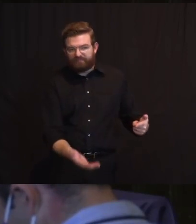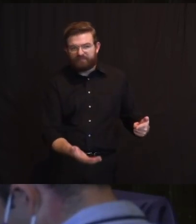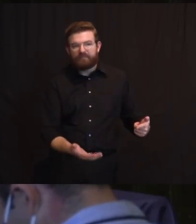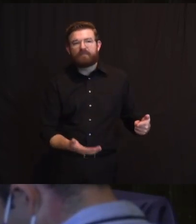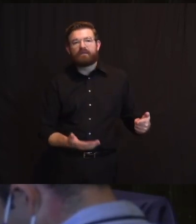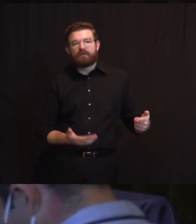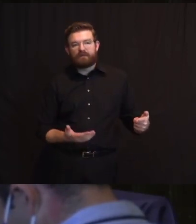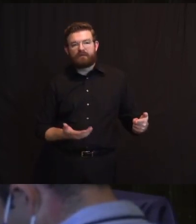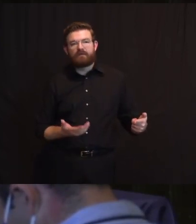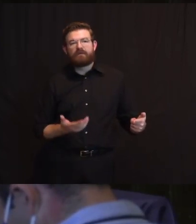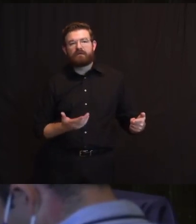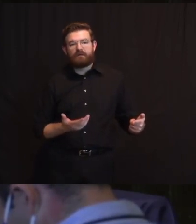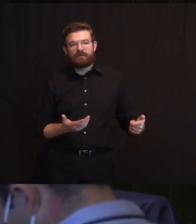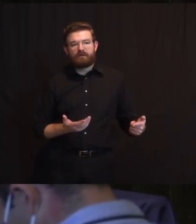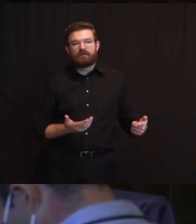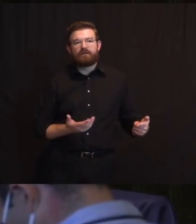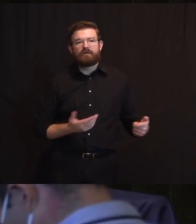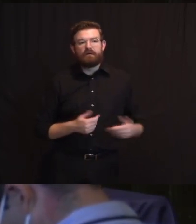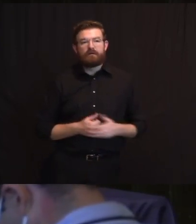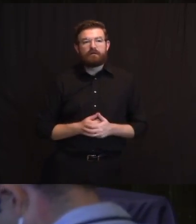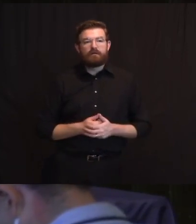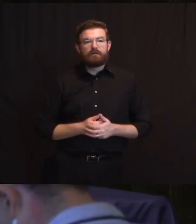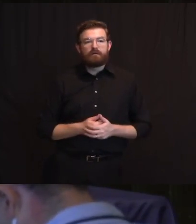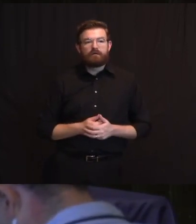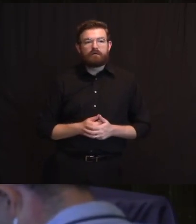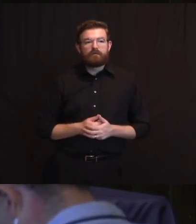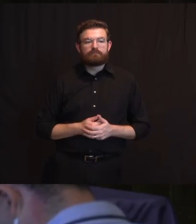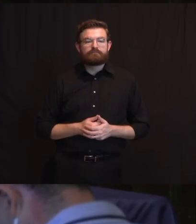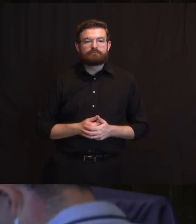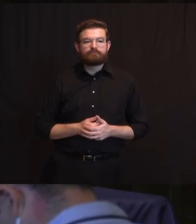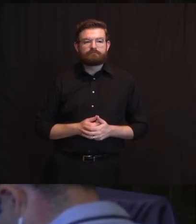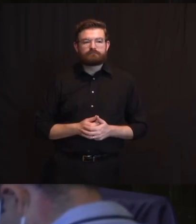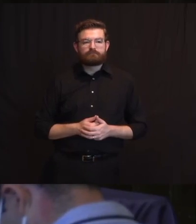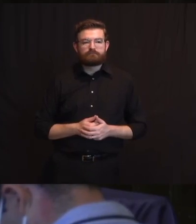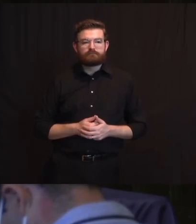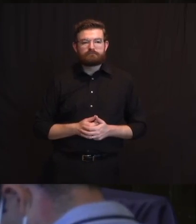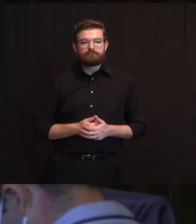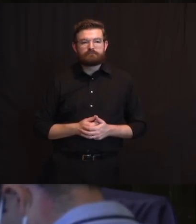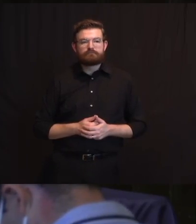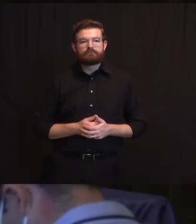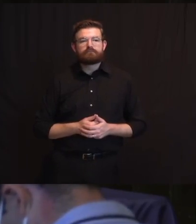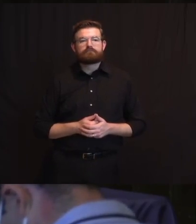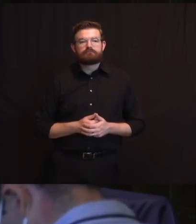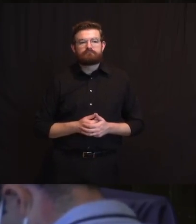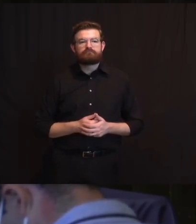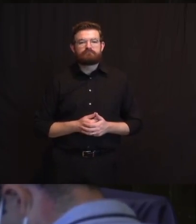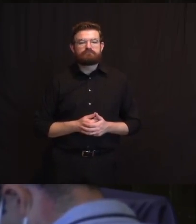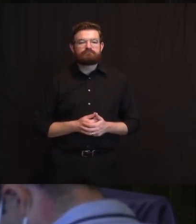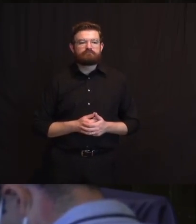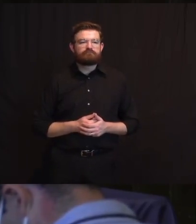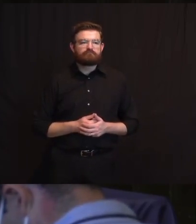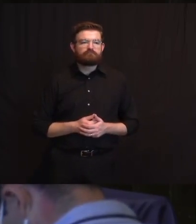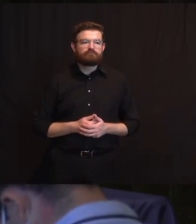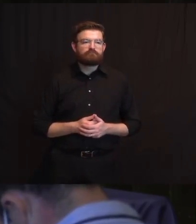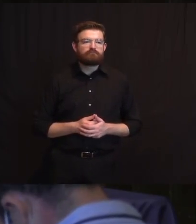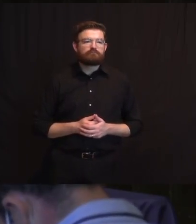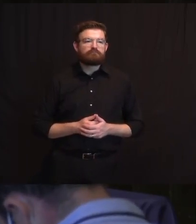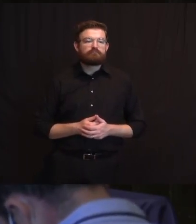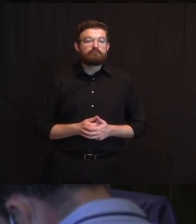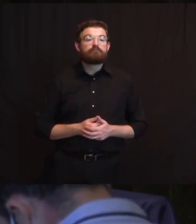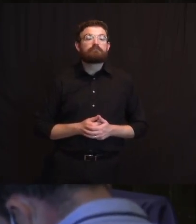gunfire. That's currently under investigation. And to your point about the weather and hurricanes, I think I'll note